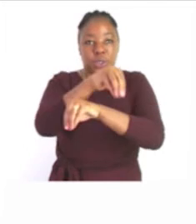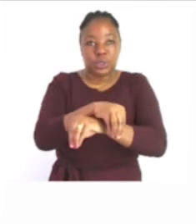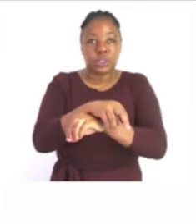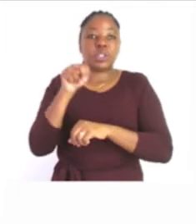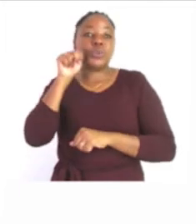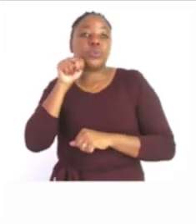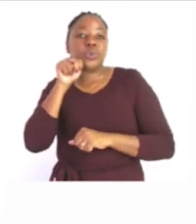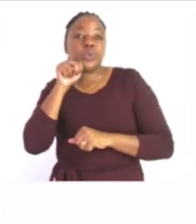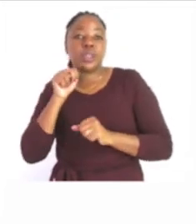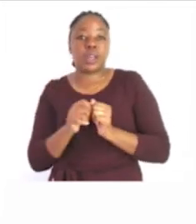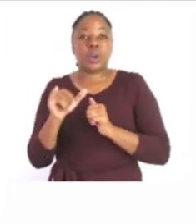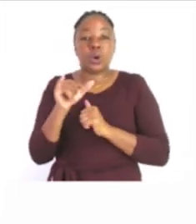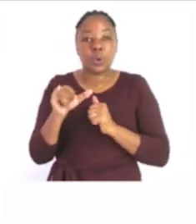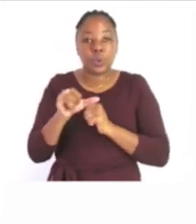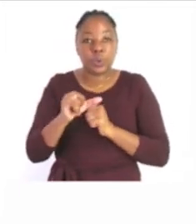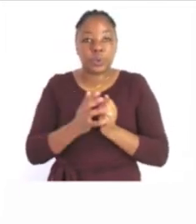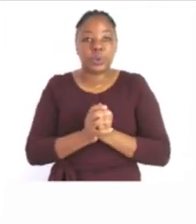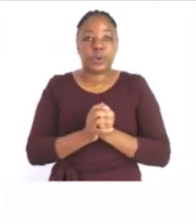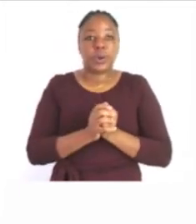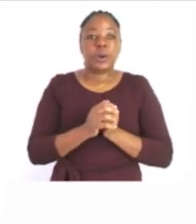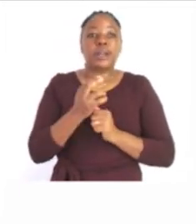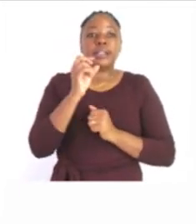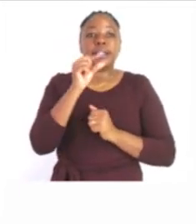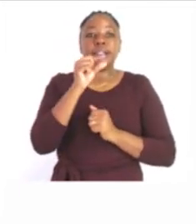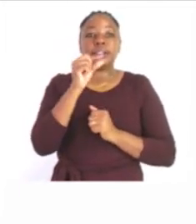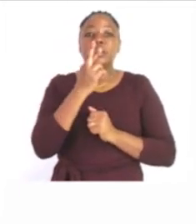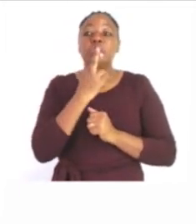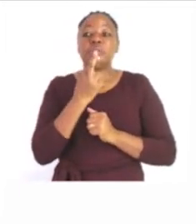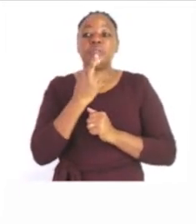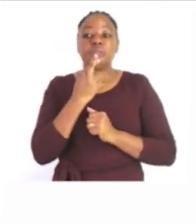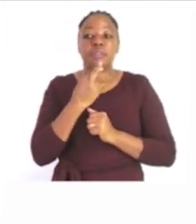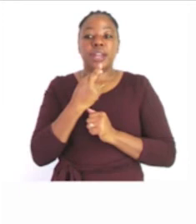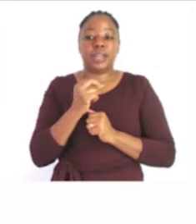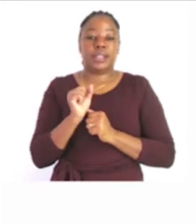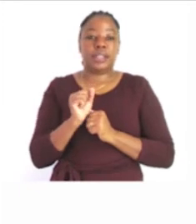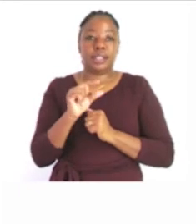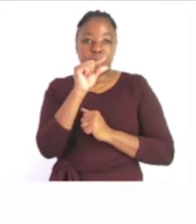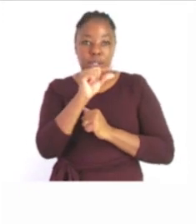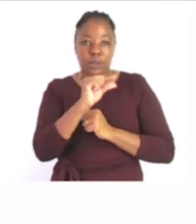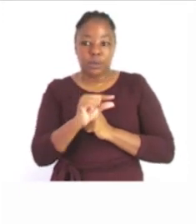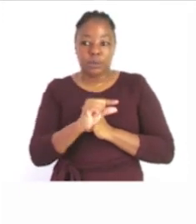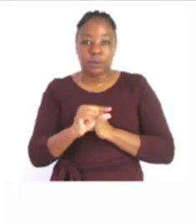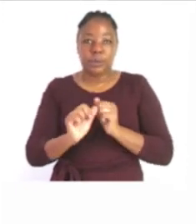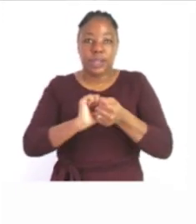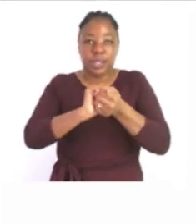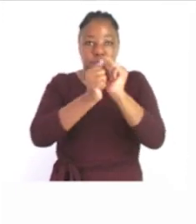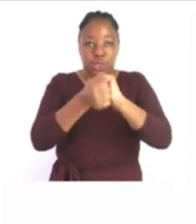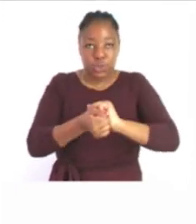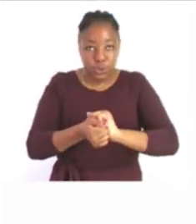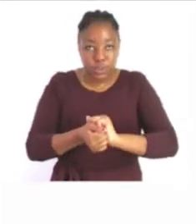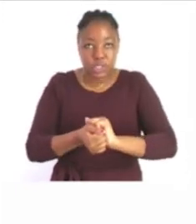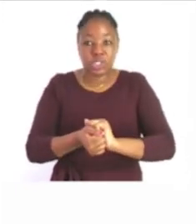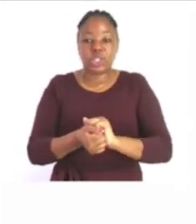can see in red. And if you see them clearly, these are the same words we need to